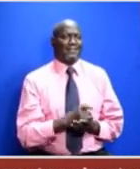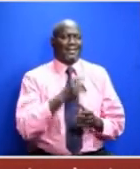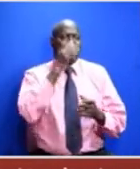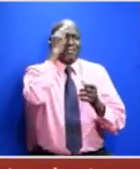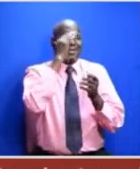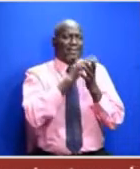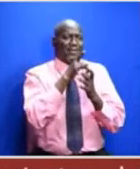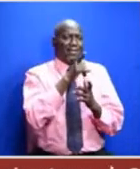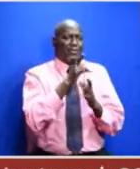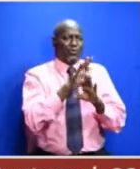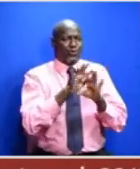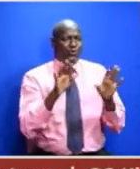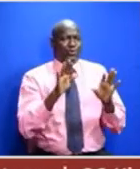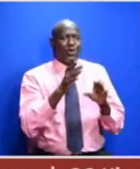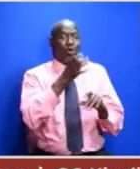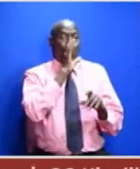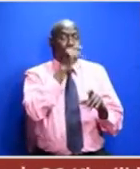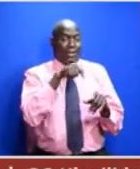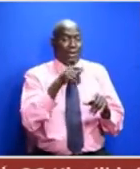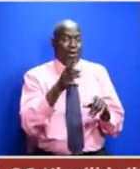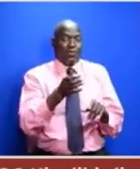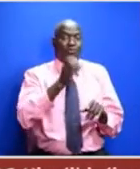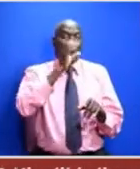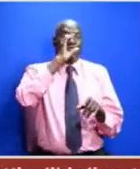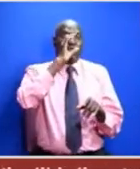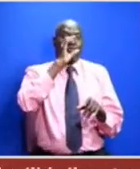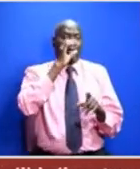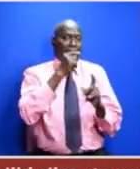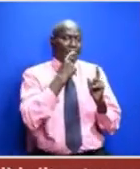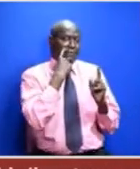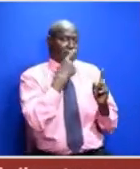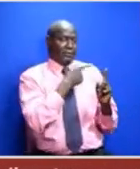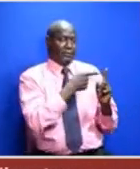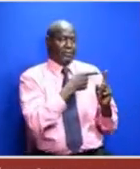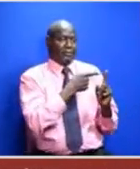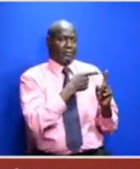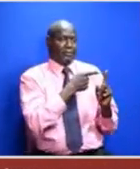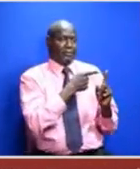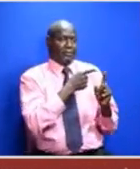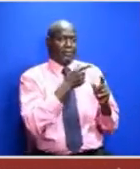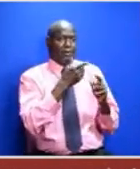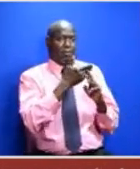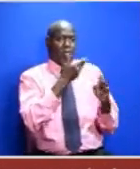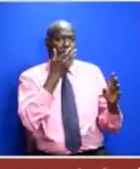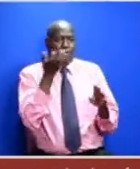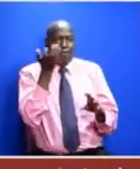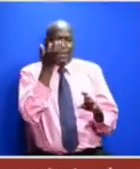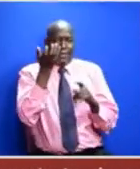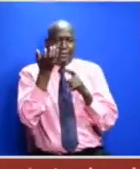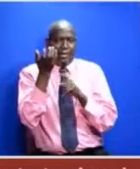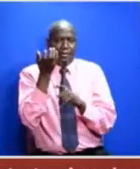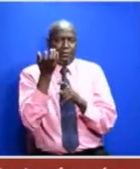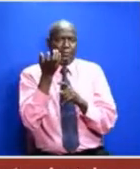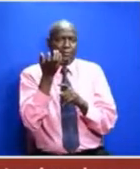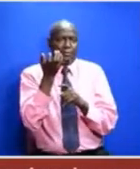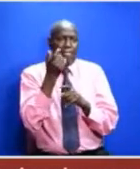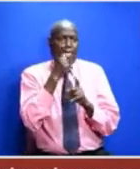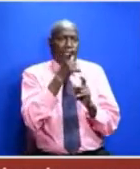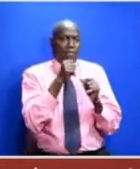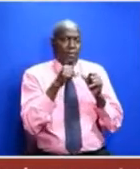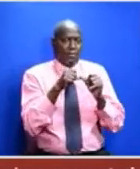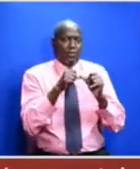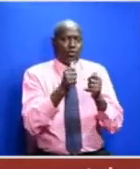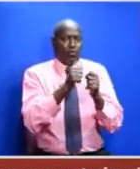Now, believe it or not, the water I just drank was this way before it got filtered. If maintained